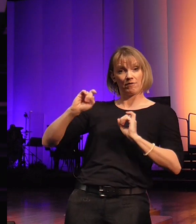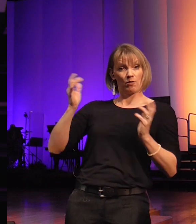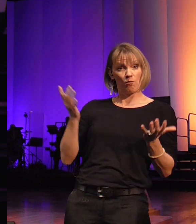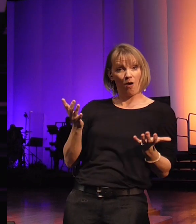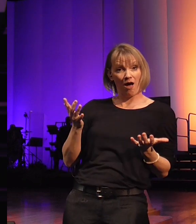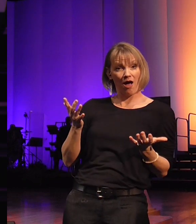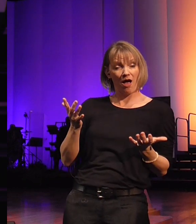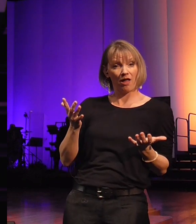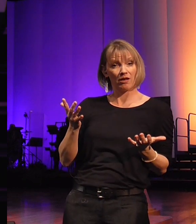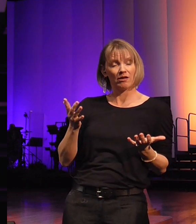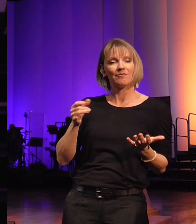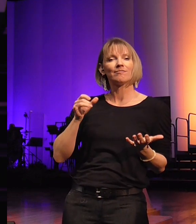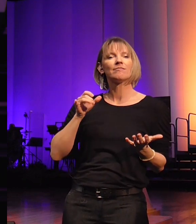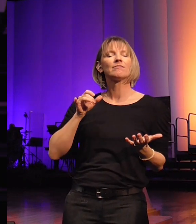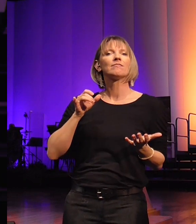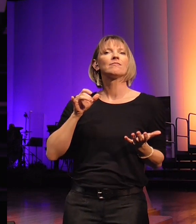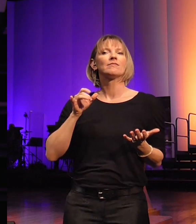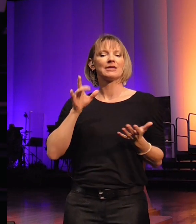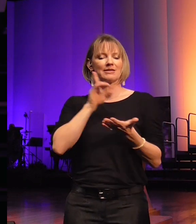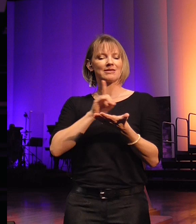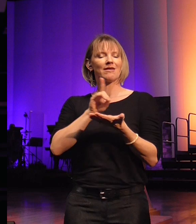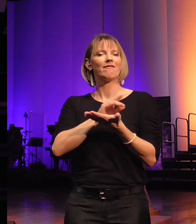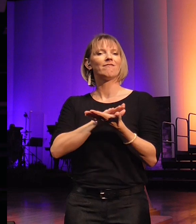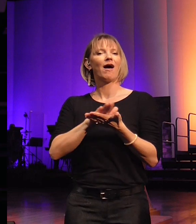is the very light of the divine.